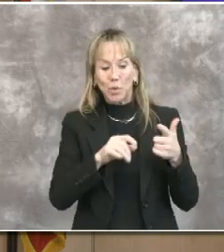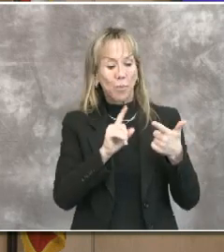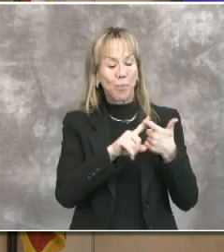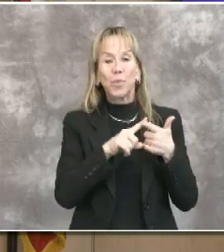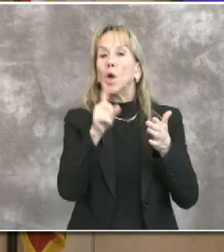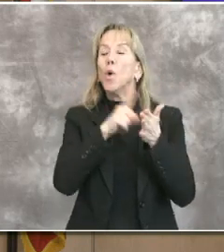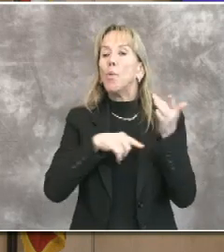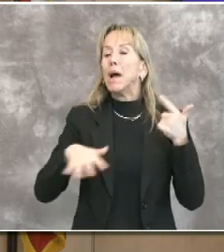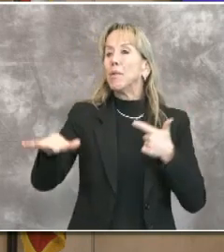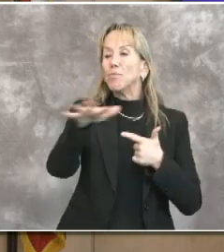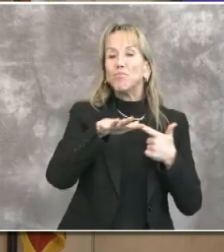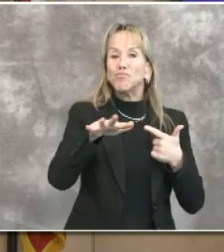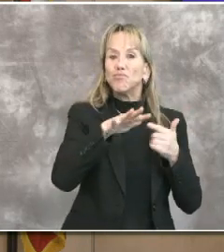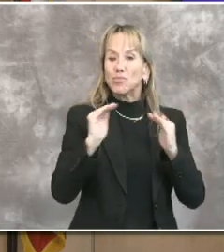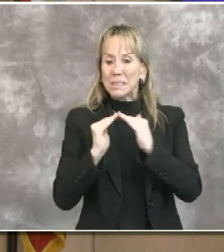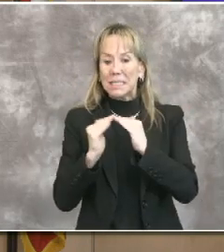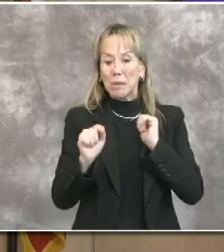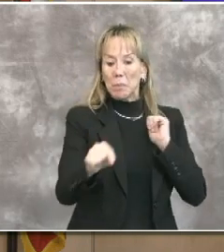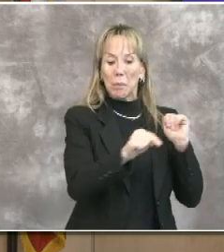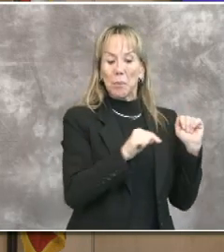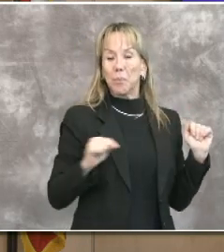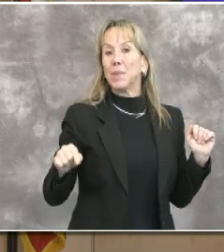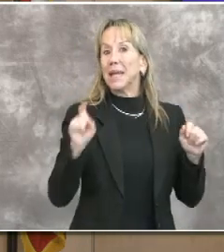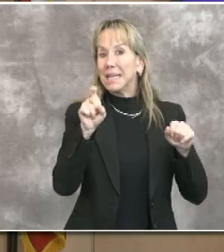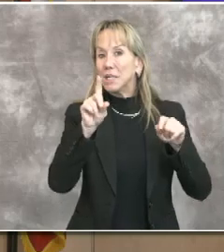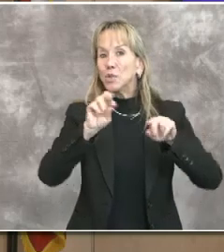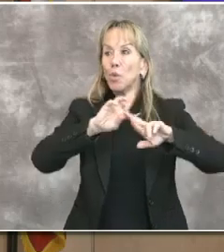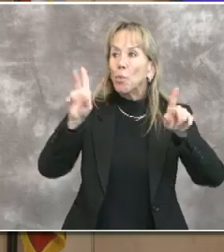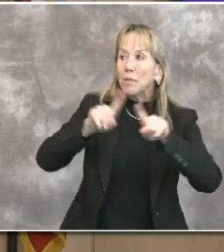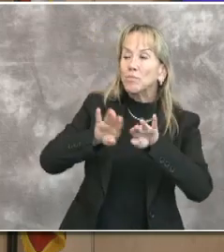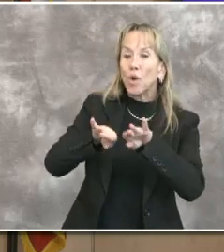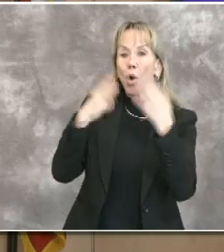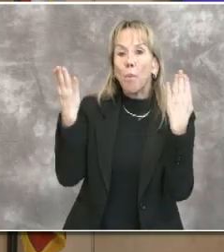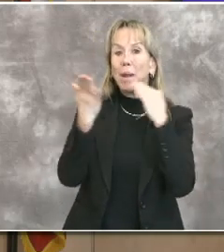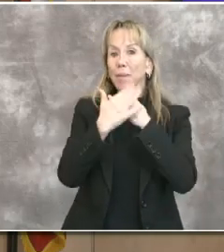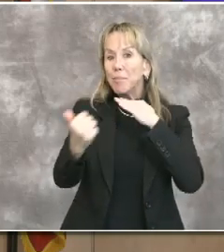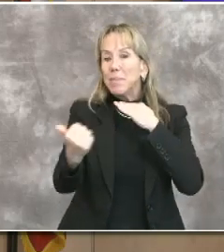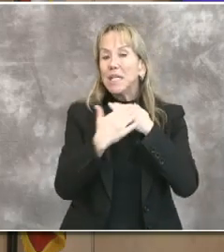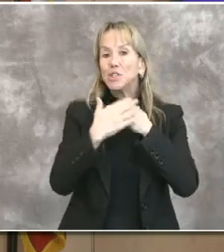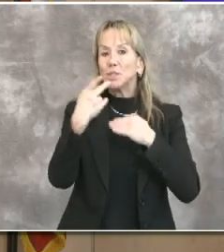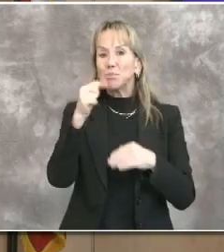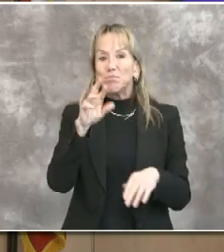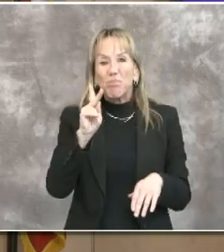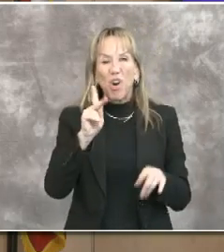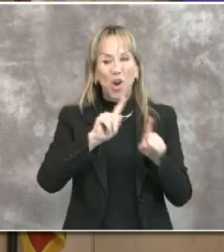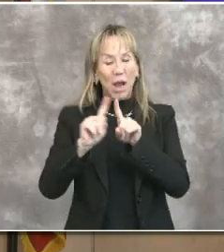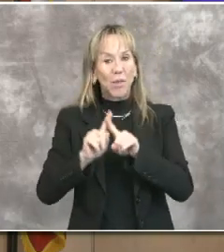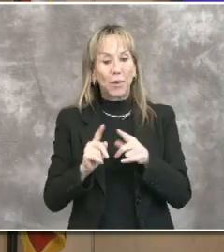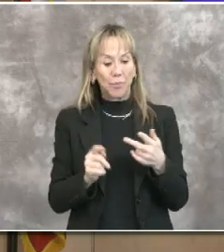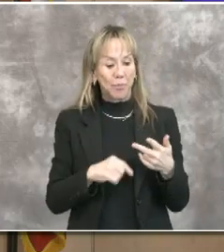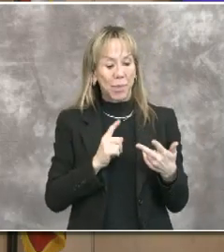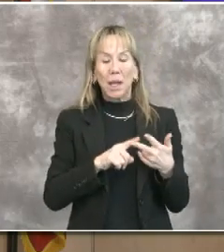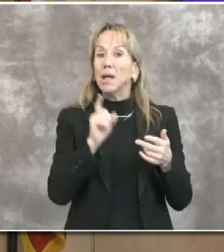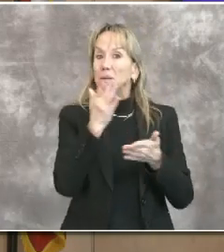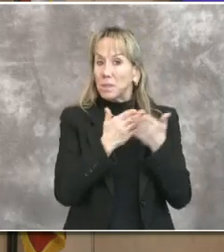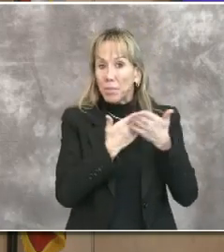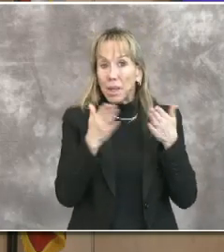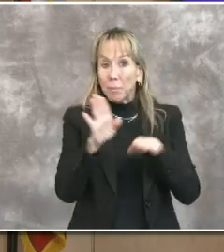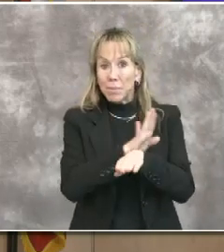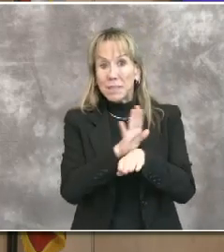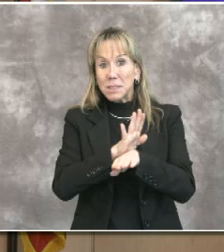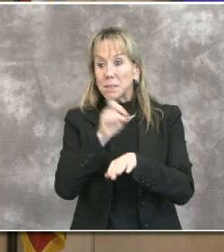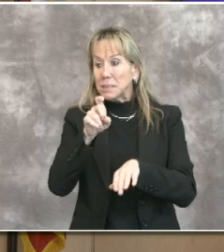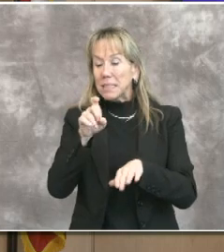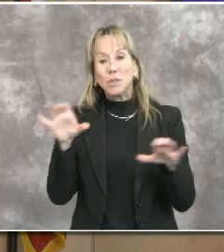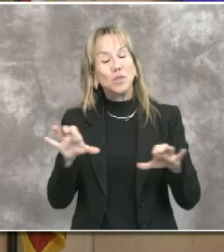local jurisdictions need to do to prepare for an opening of beaches, parks, and open spaces, some things our business community need to do to prepare